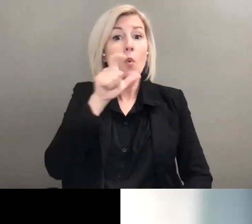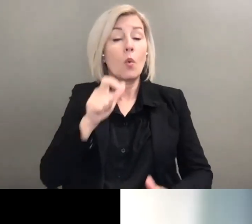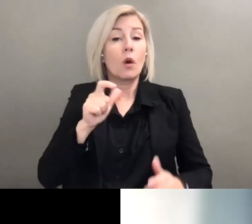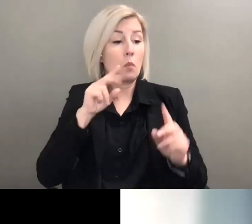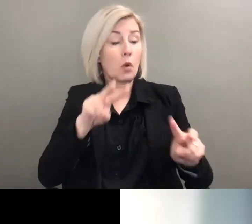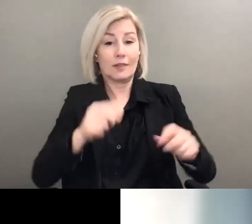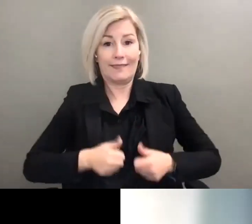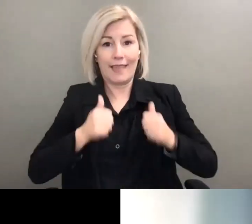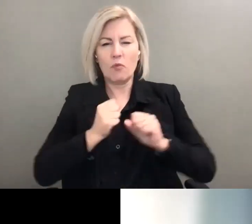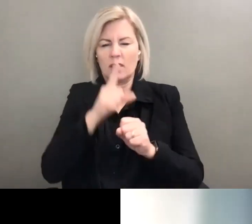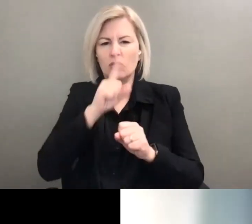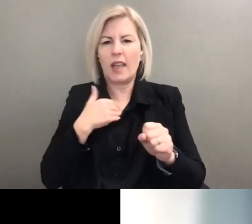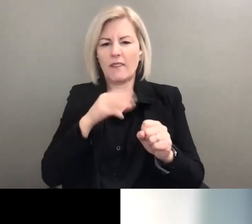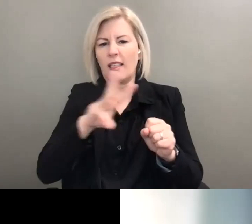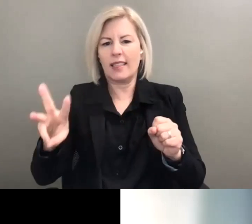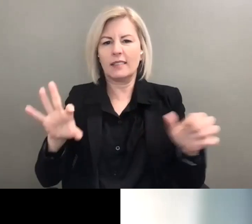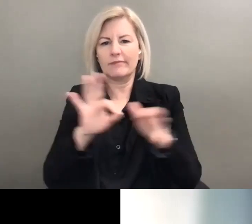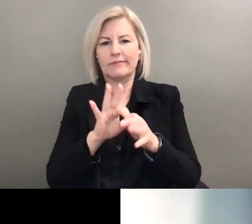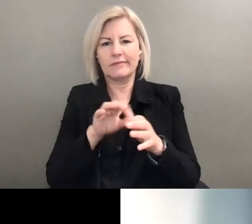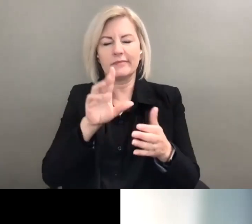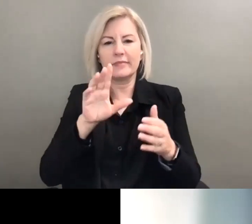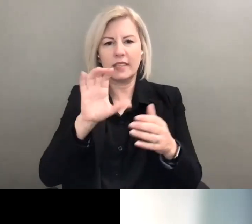sure that there's a link to that in the chat.